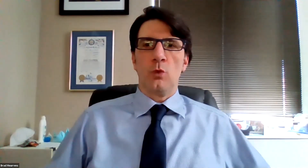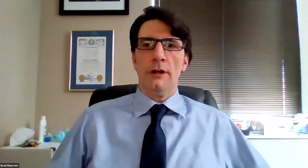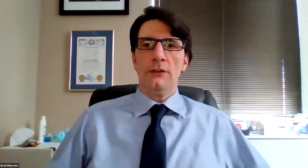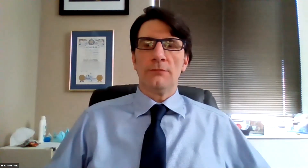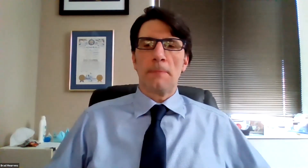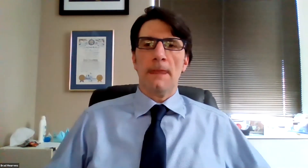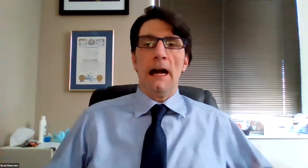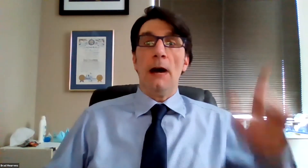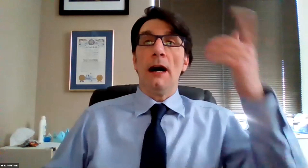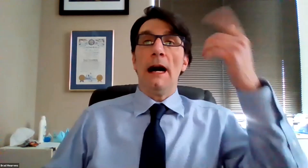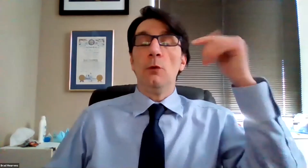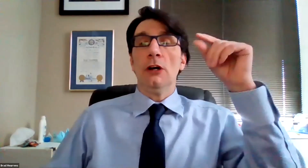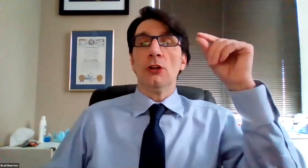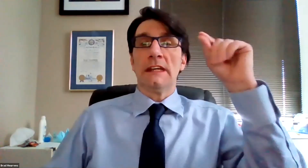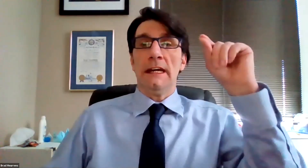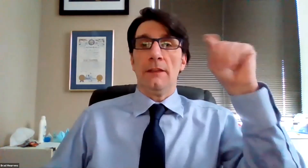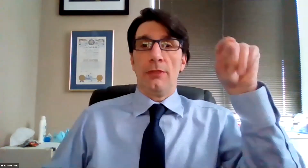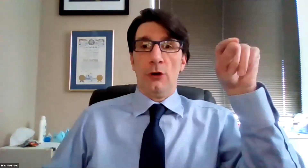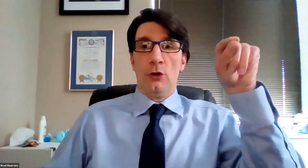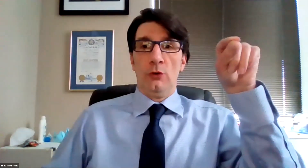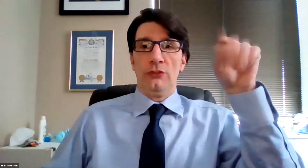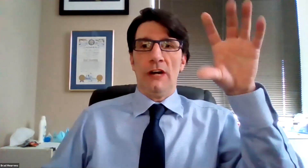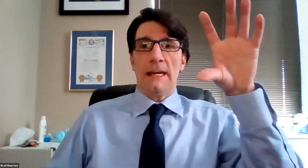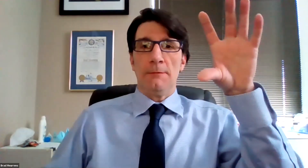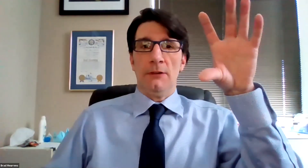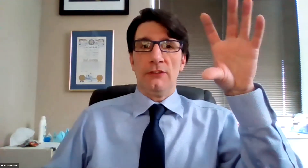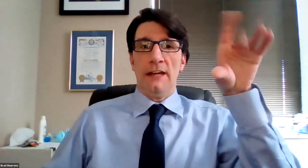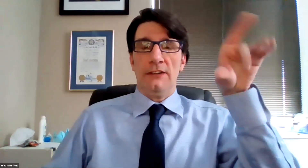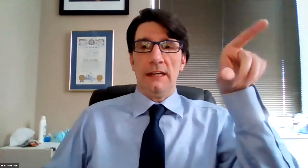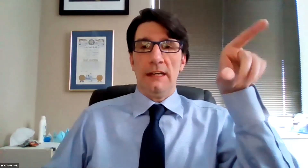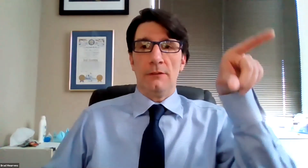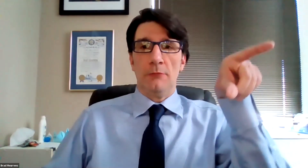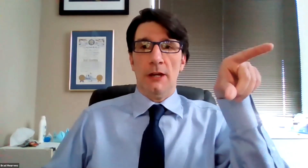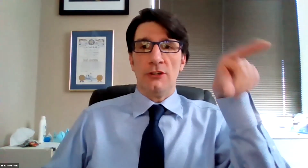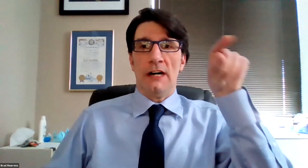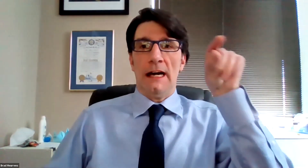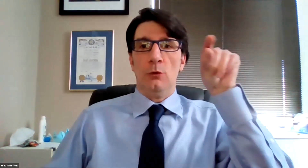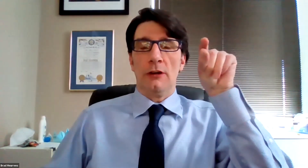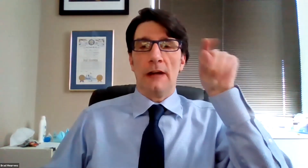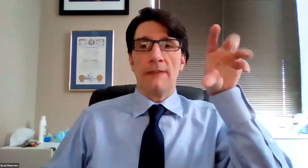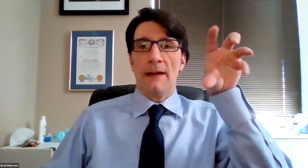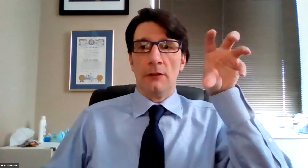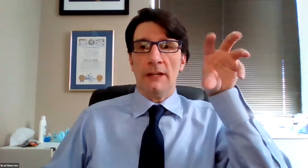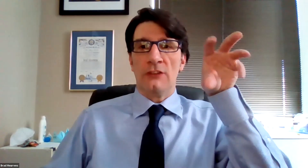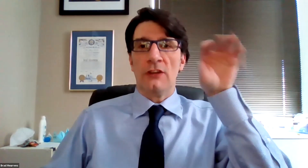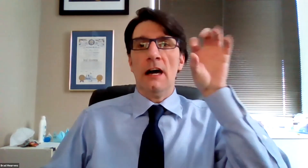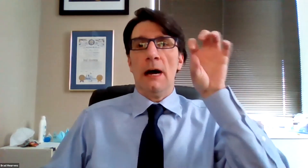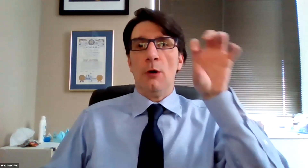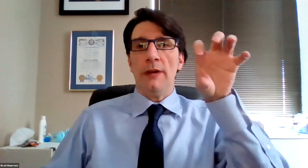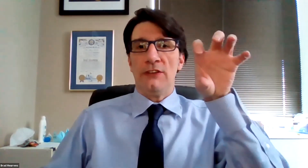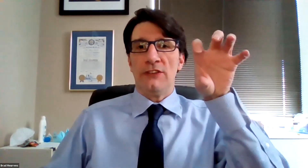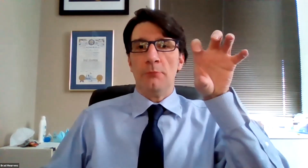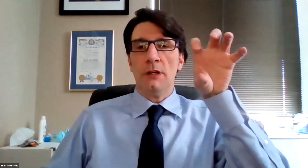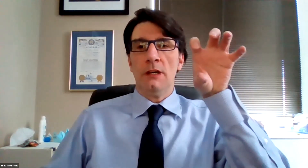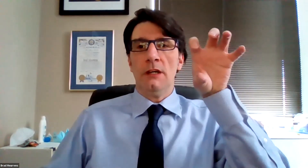last words? And I will get those documents that Dave mentioned. I've got the links. I